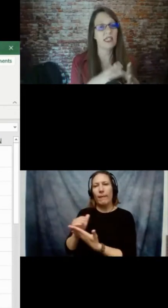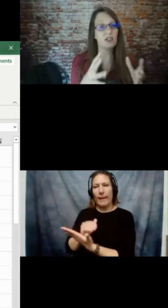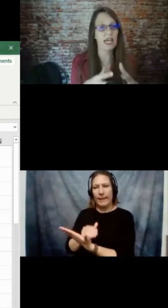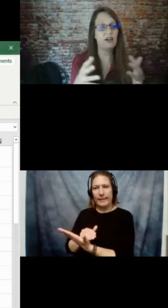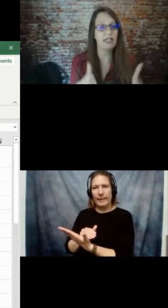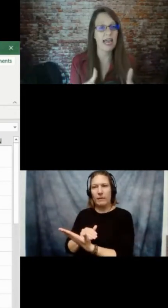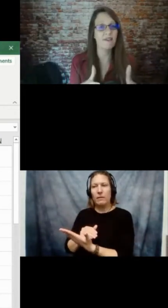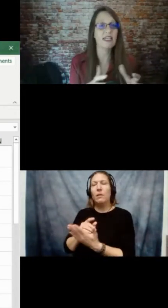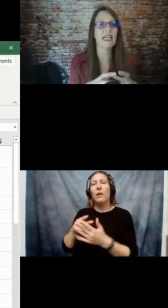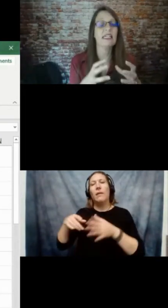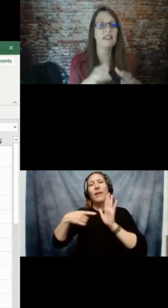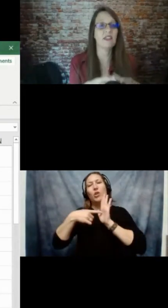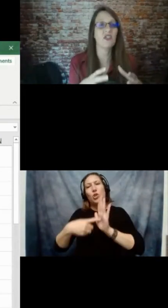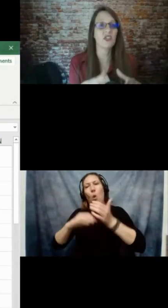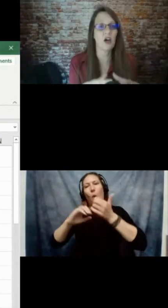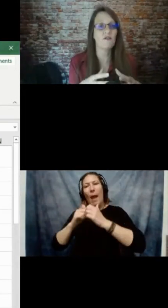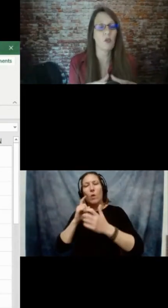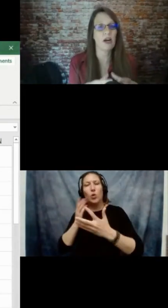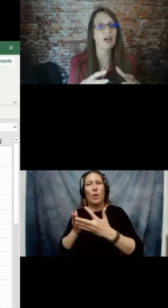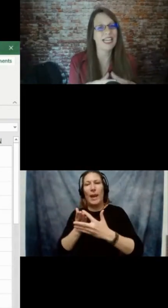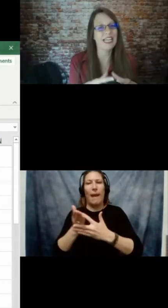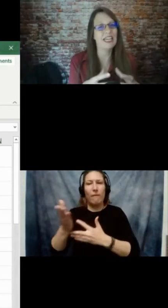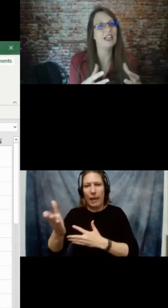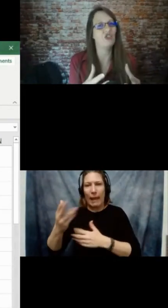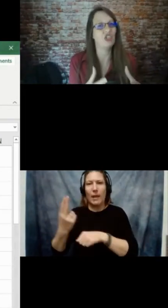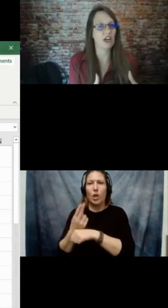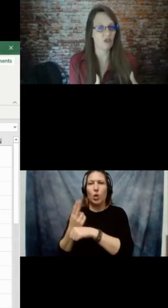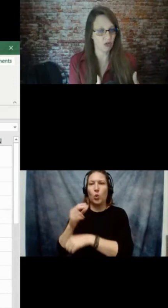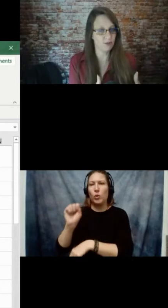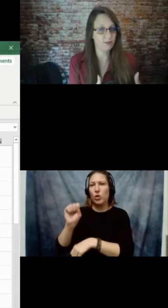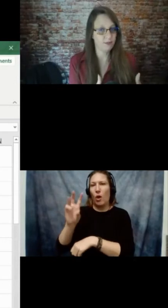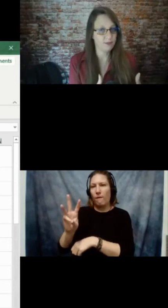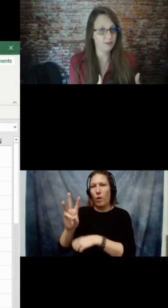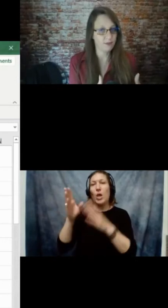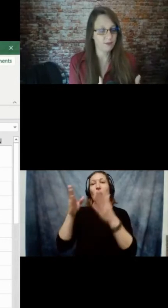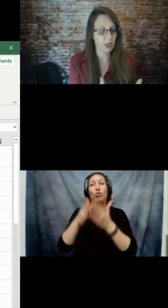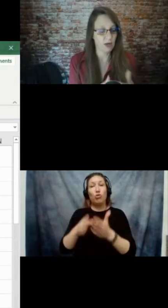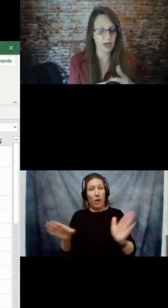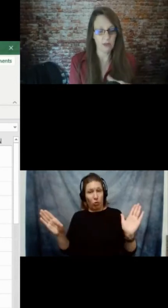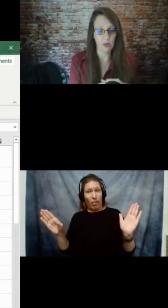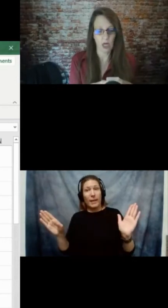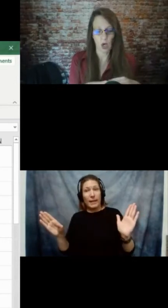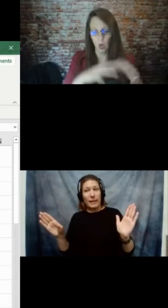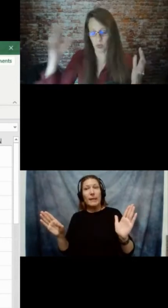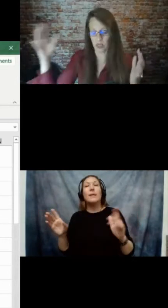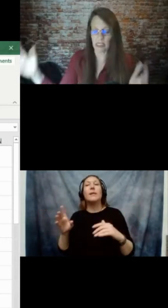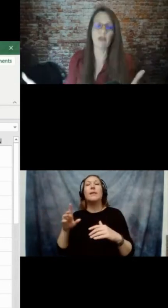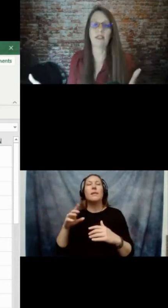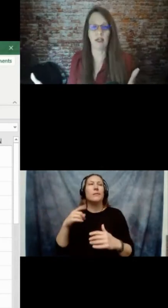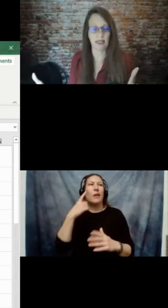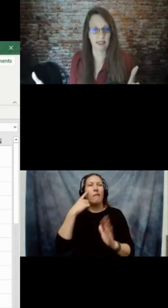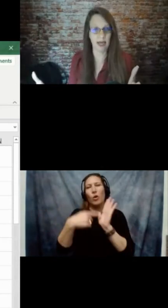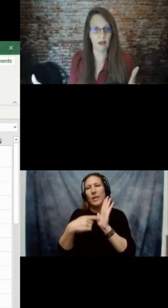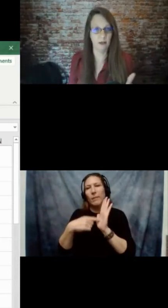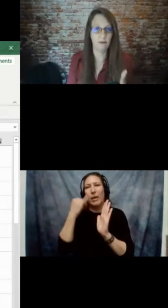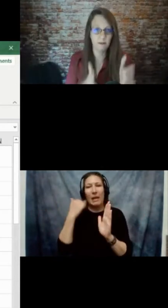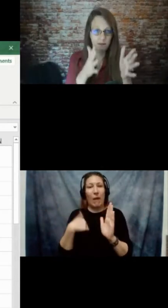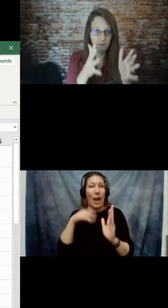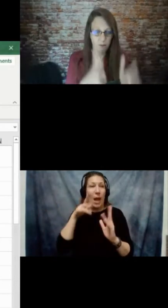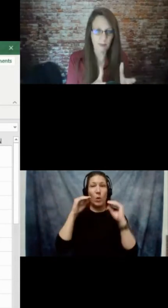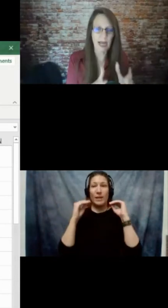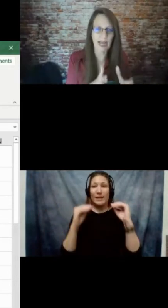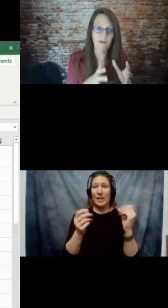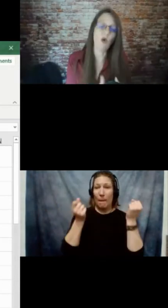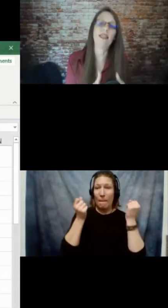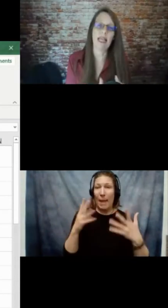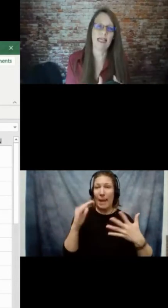software in general. You know, if I'm doing a whole series on Excel, maybe I have one lesson that's